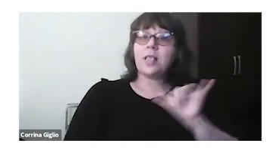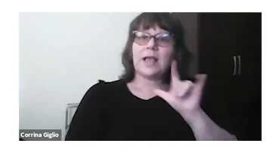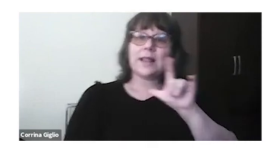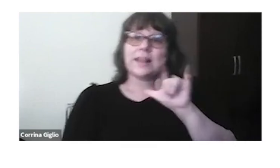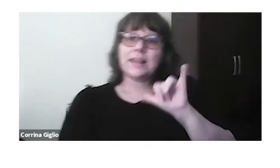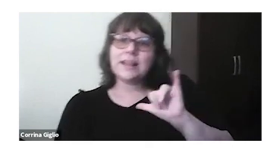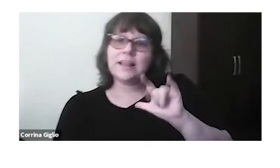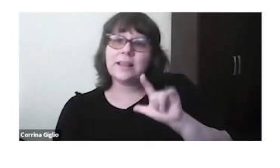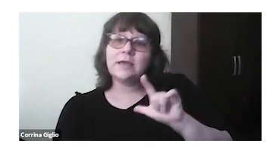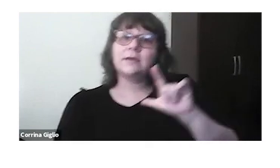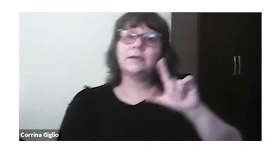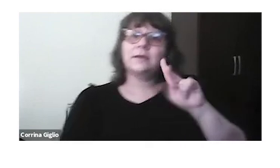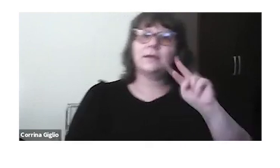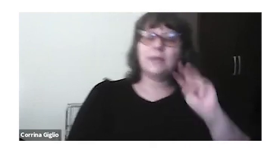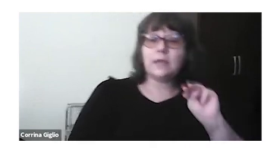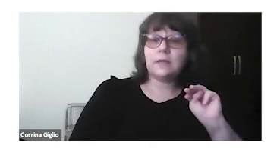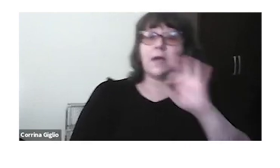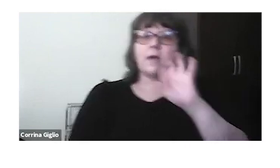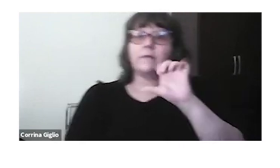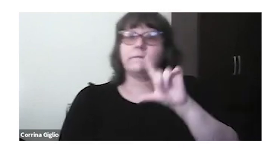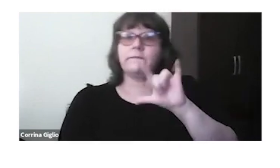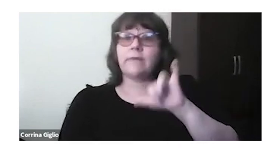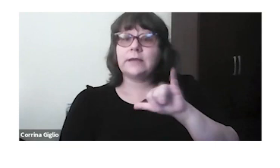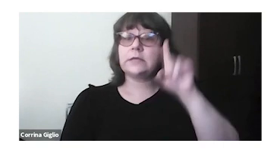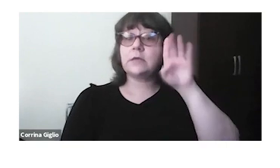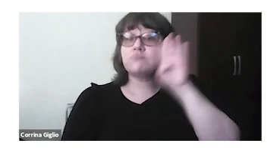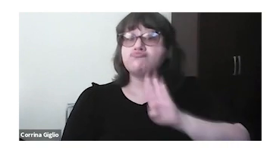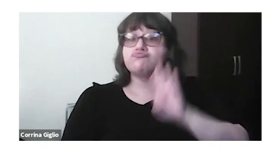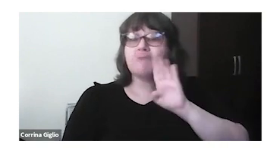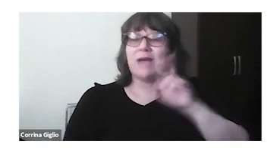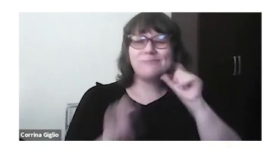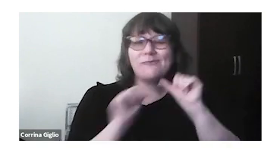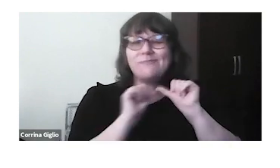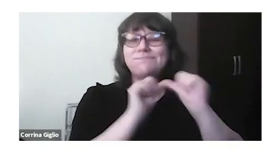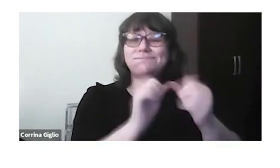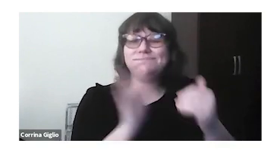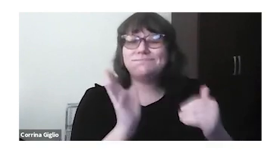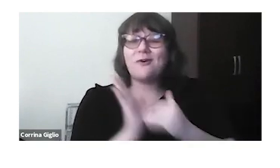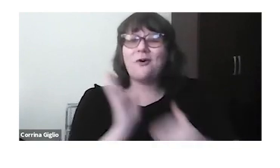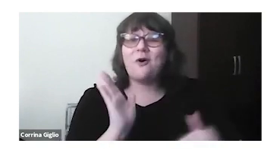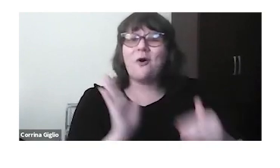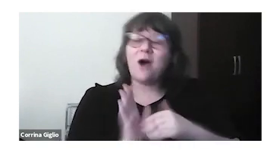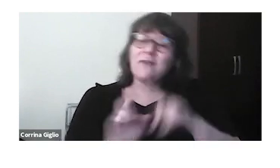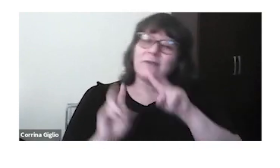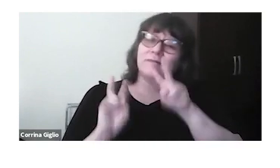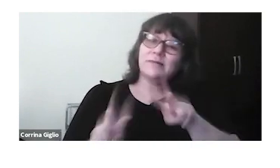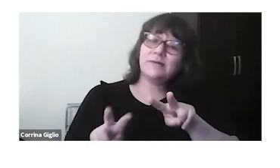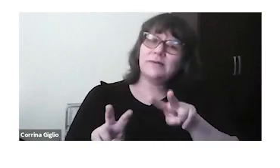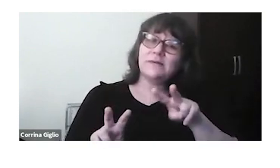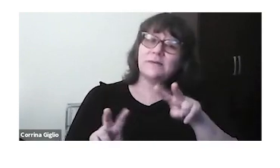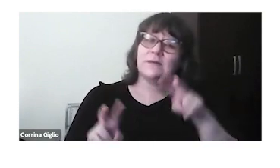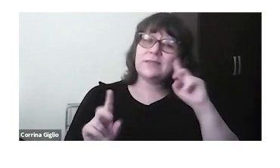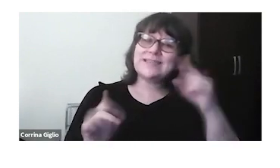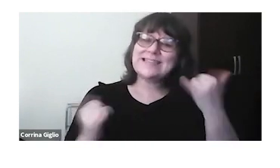Kim, Foxy Brown, were constantly being dragged in the press and by the public for wearing things that we see are now